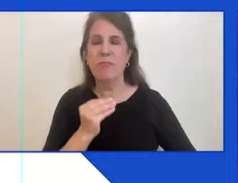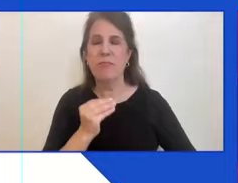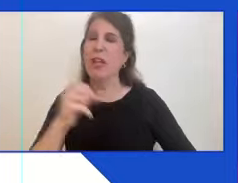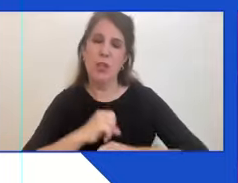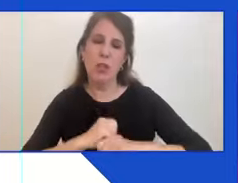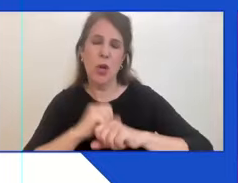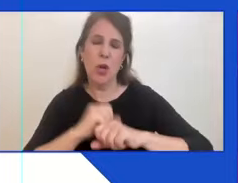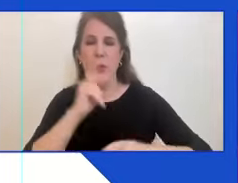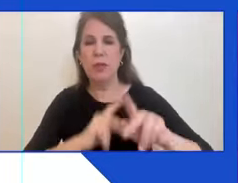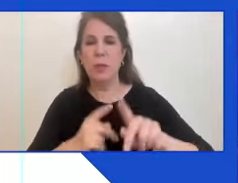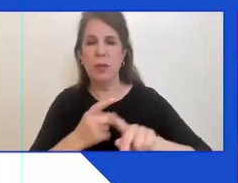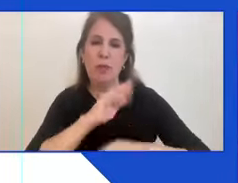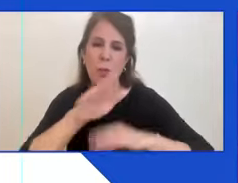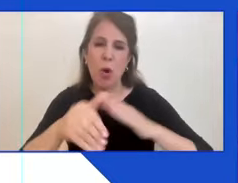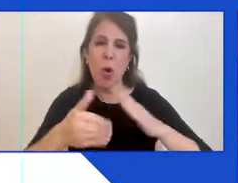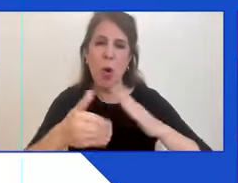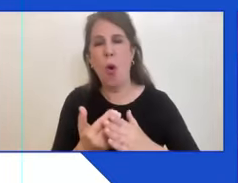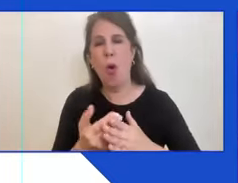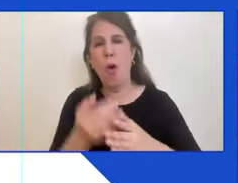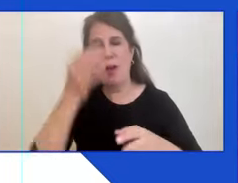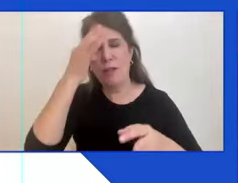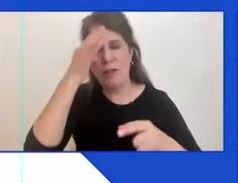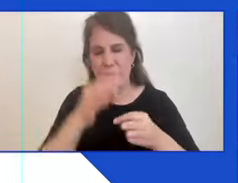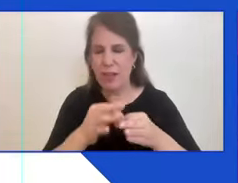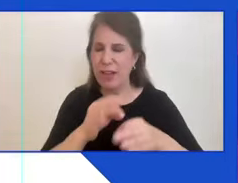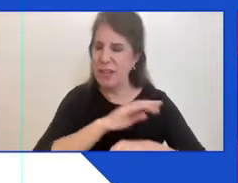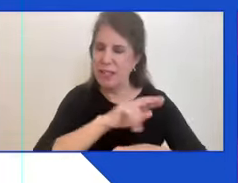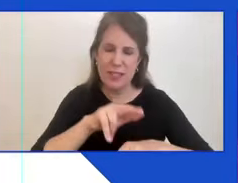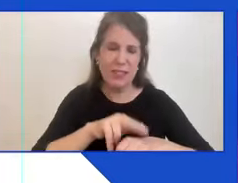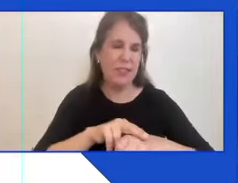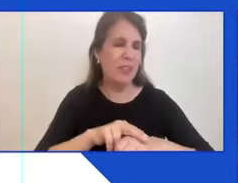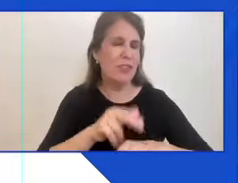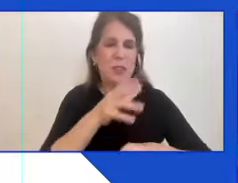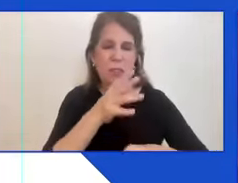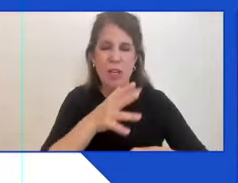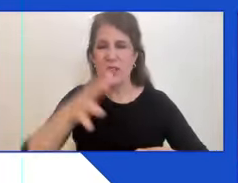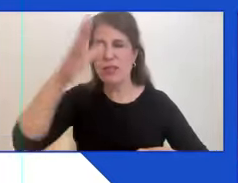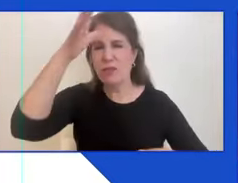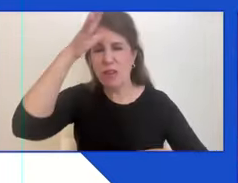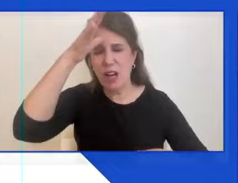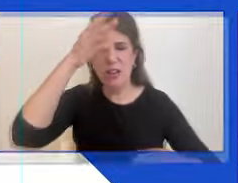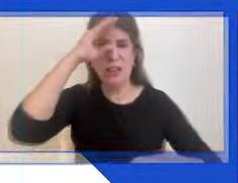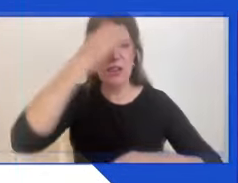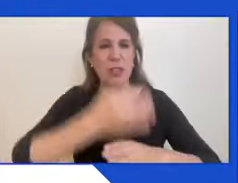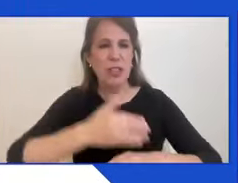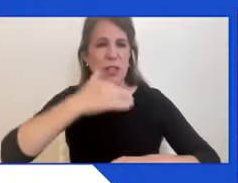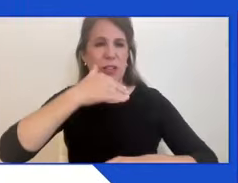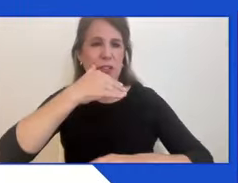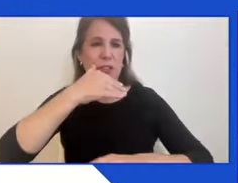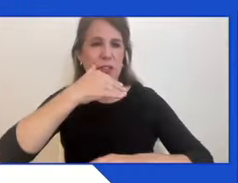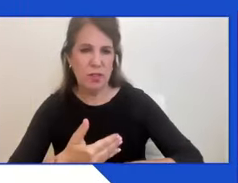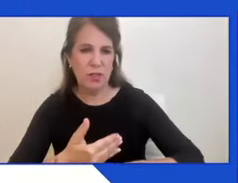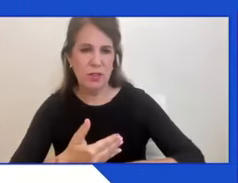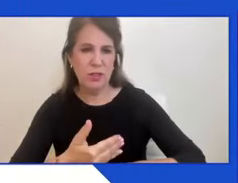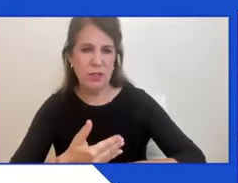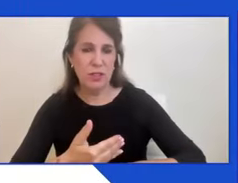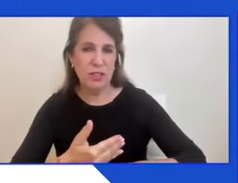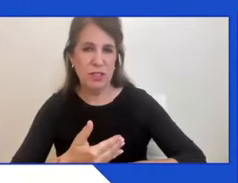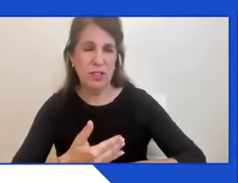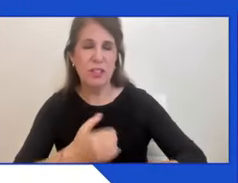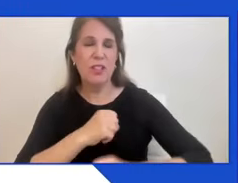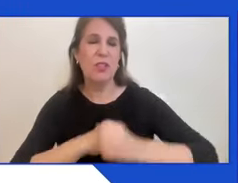all nations, mothers, fathers, sons and daughters,